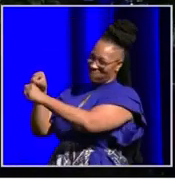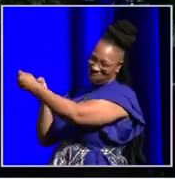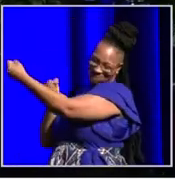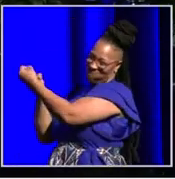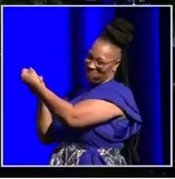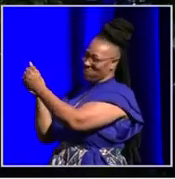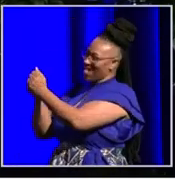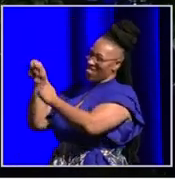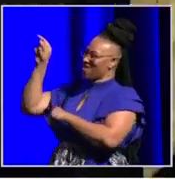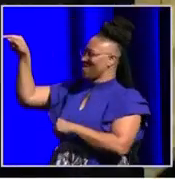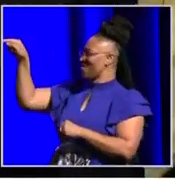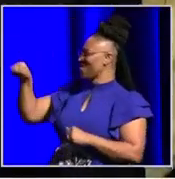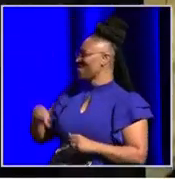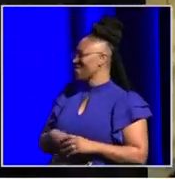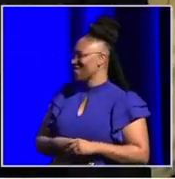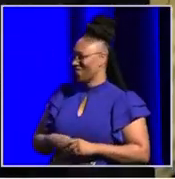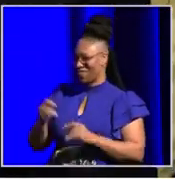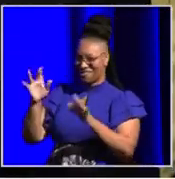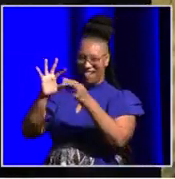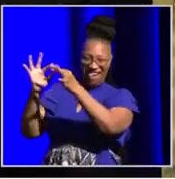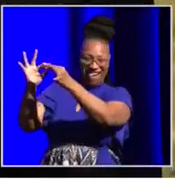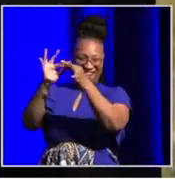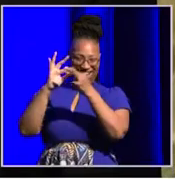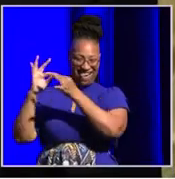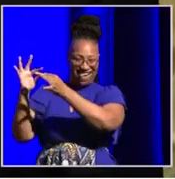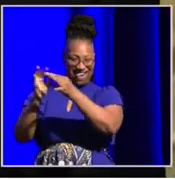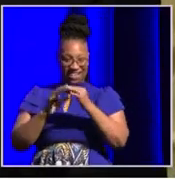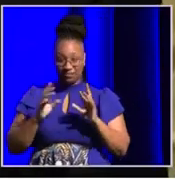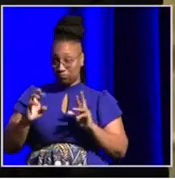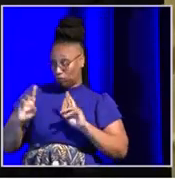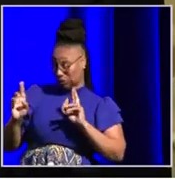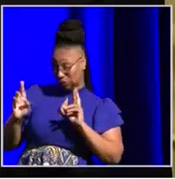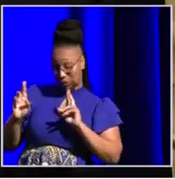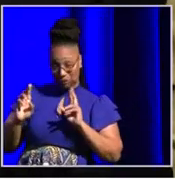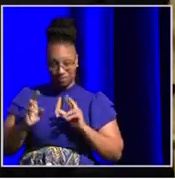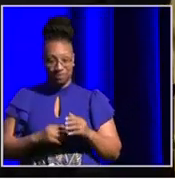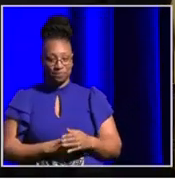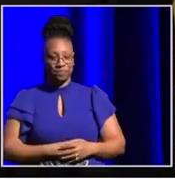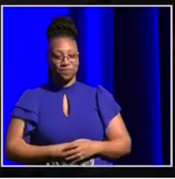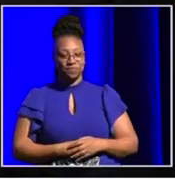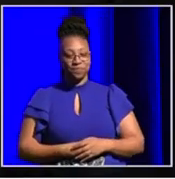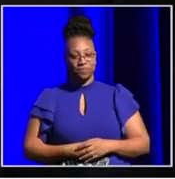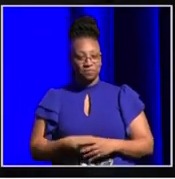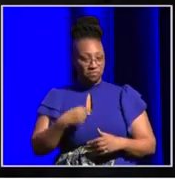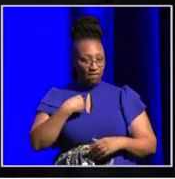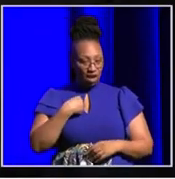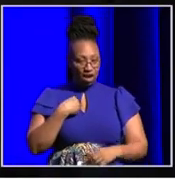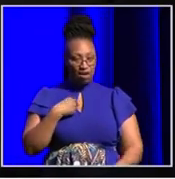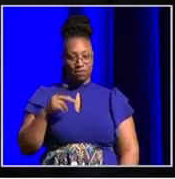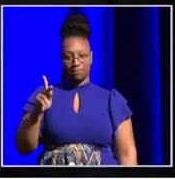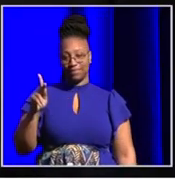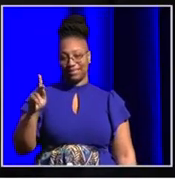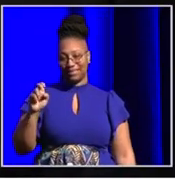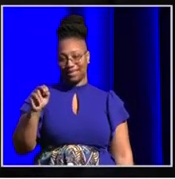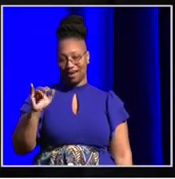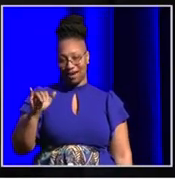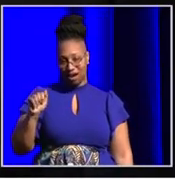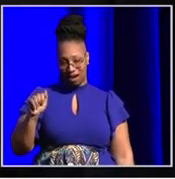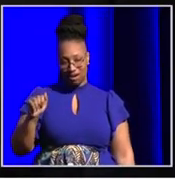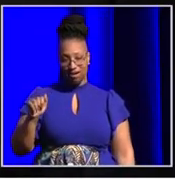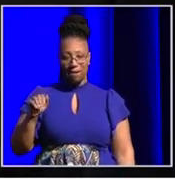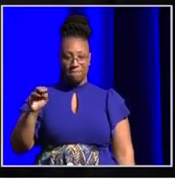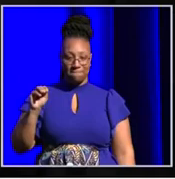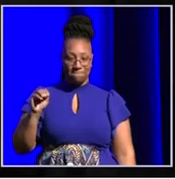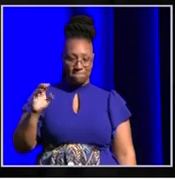Are you ready to take the oath? I am ready. I state your name. I, Kenyon R. McDuffie, do solemnly swear. Do